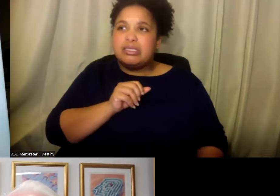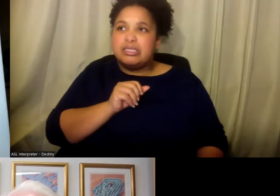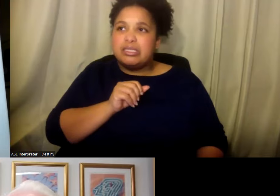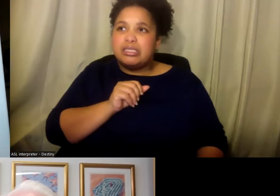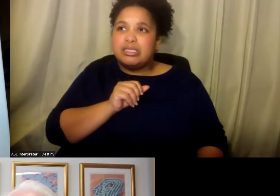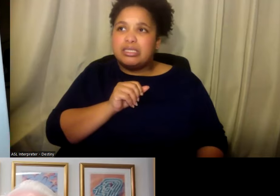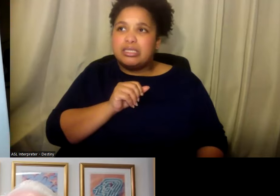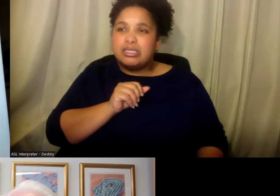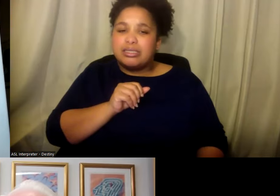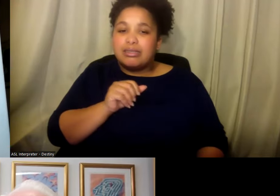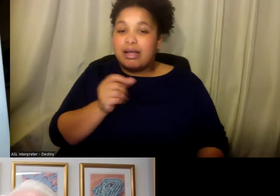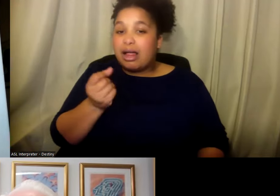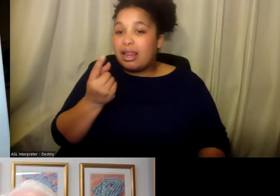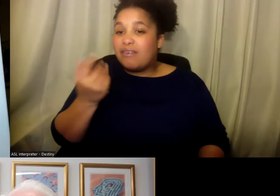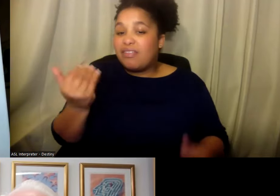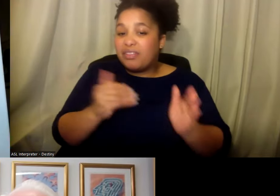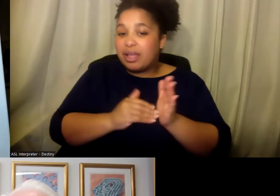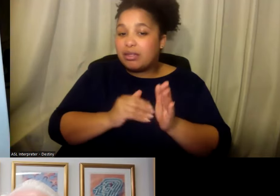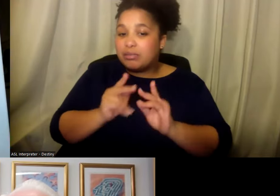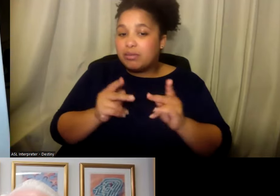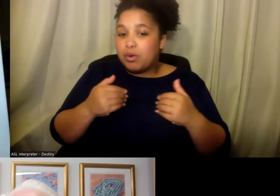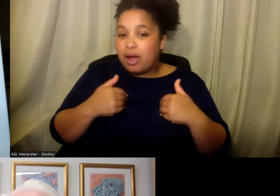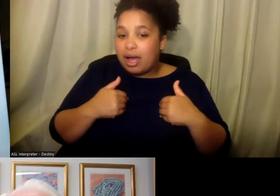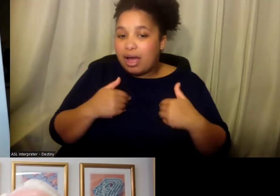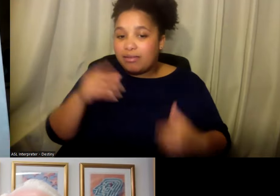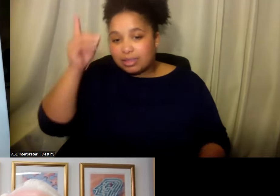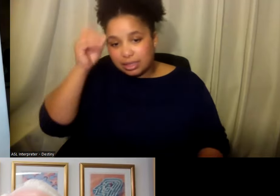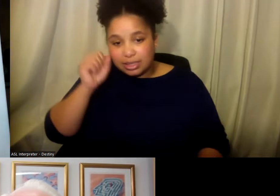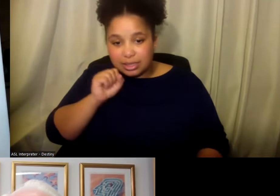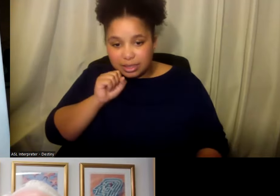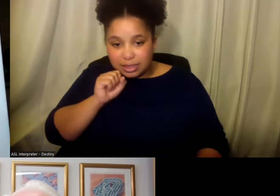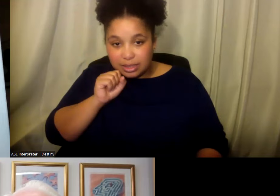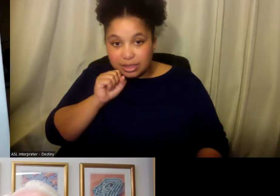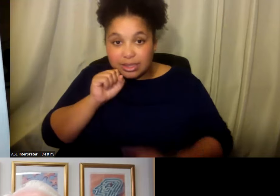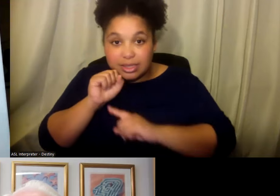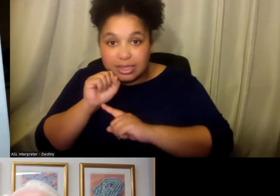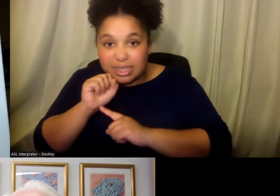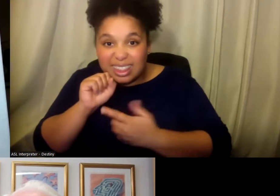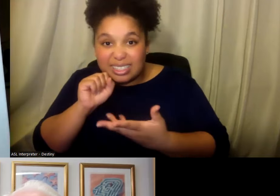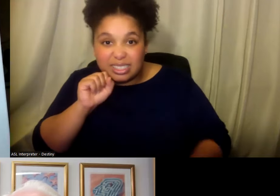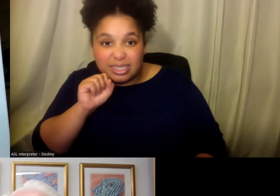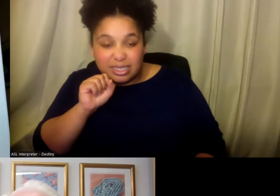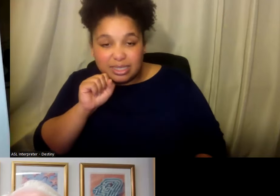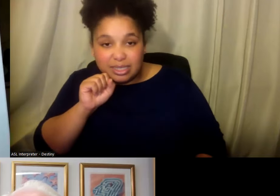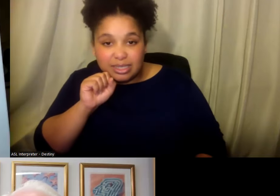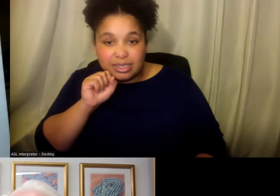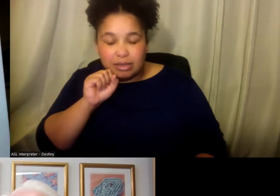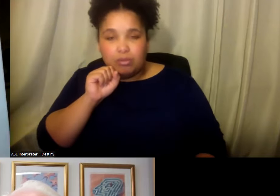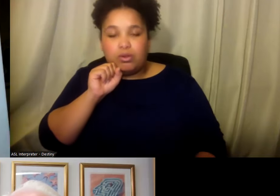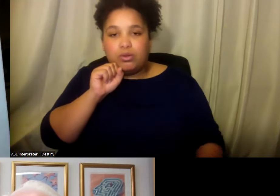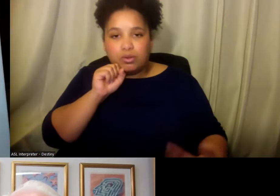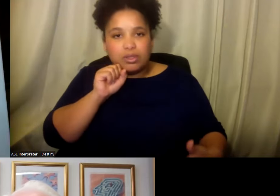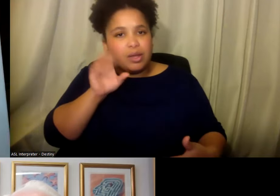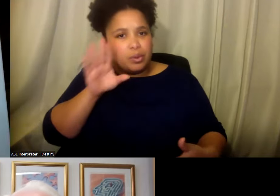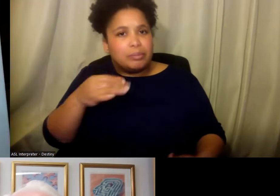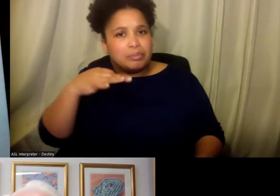is that there would be about 11,000 people with Down syndrome, for example, just for Down syndrome, that would